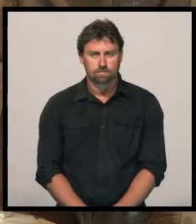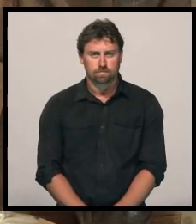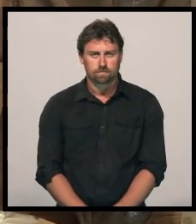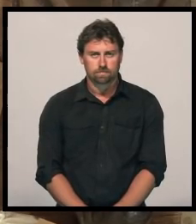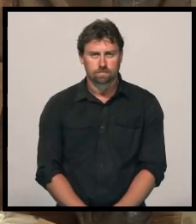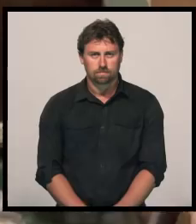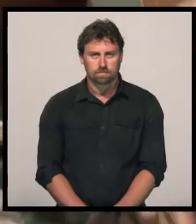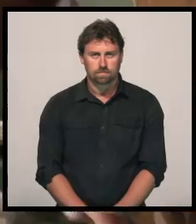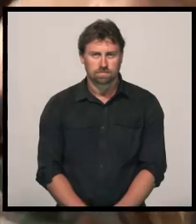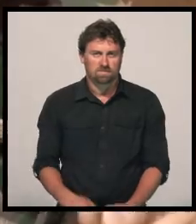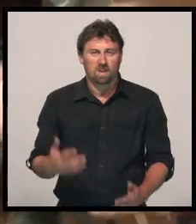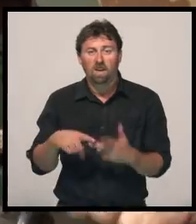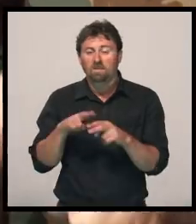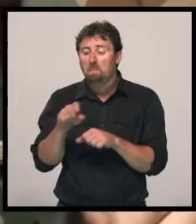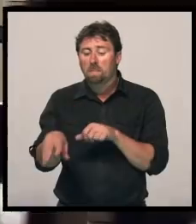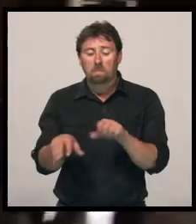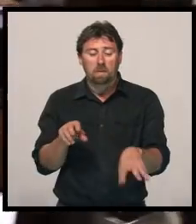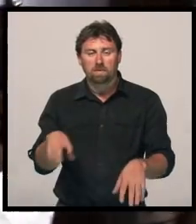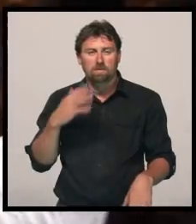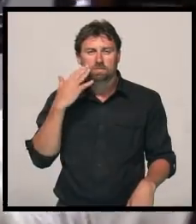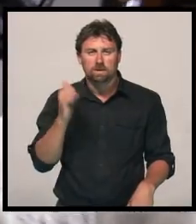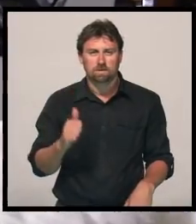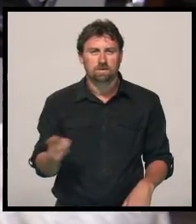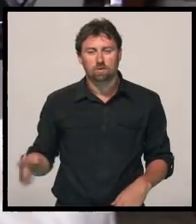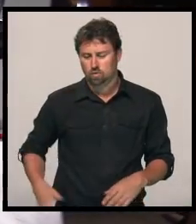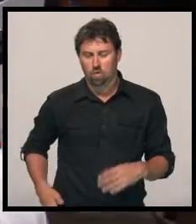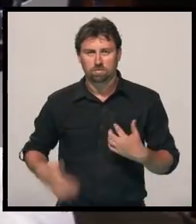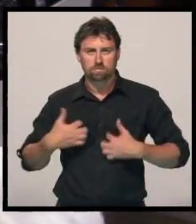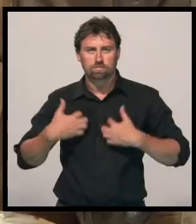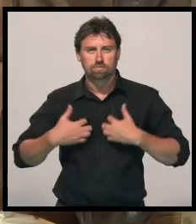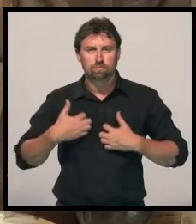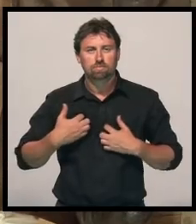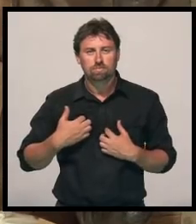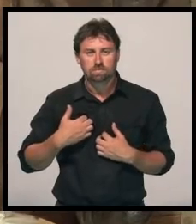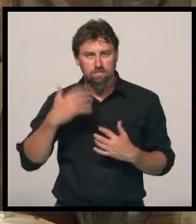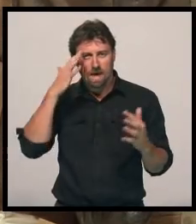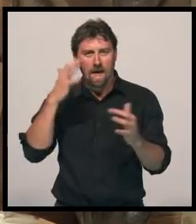Doesn't matter if you splash a bit everywhere. Oh, Bob's getting excited. loves the smell of this stuff.